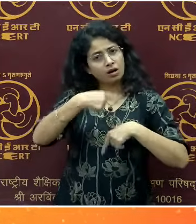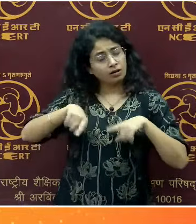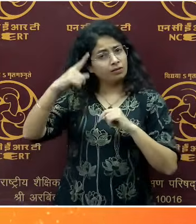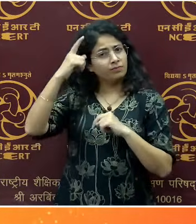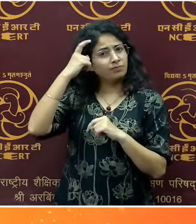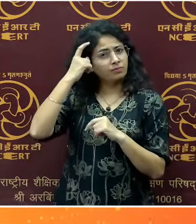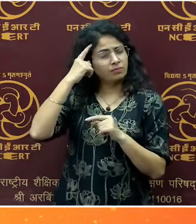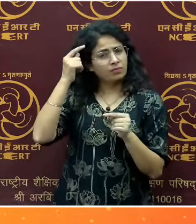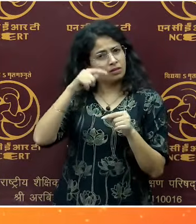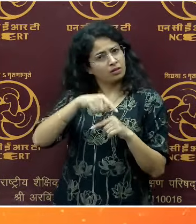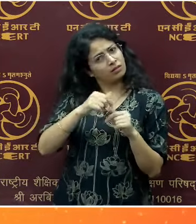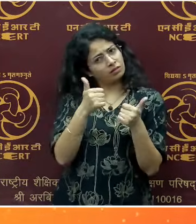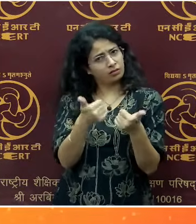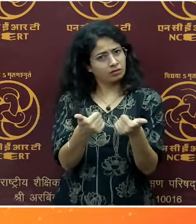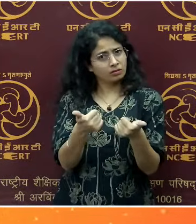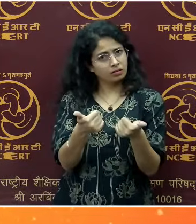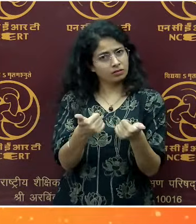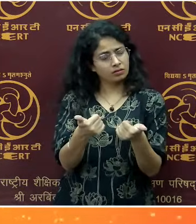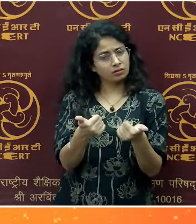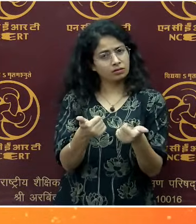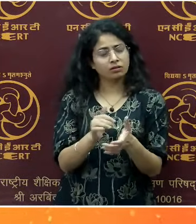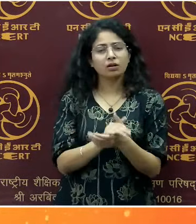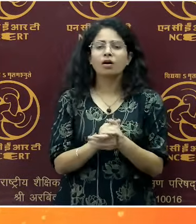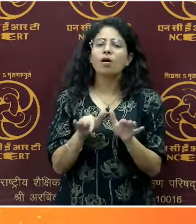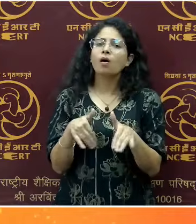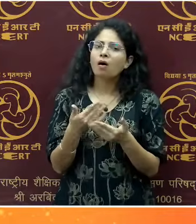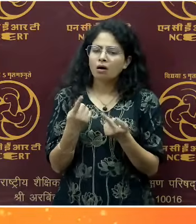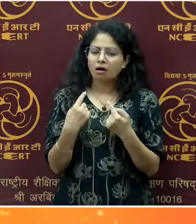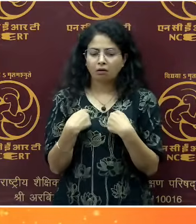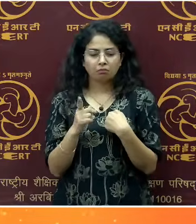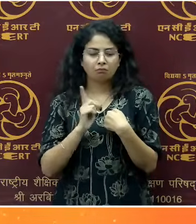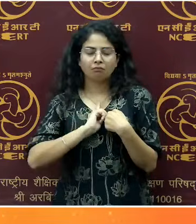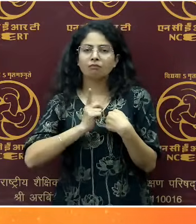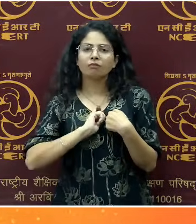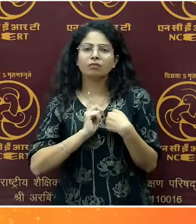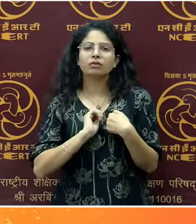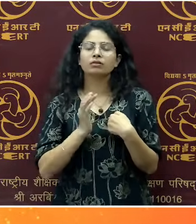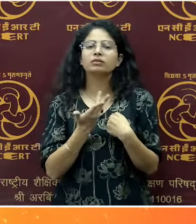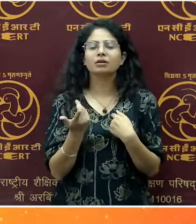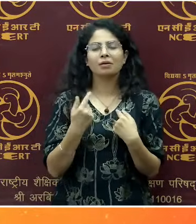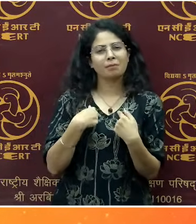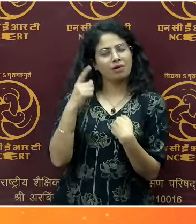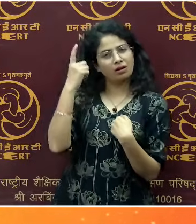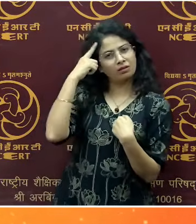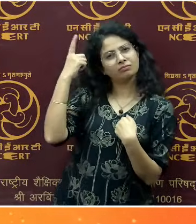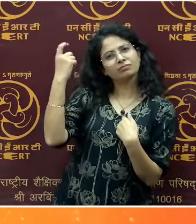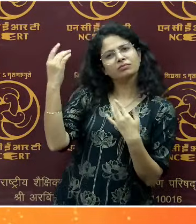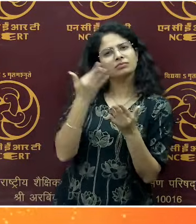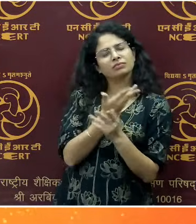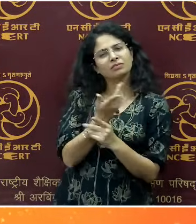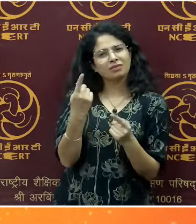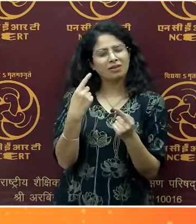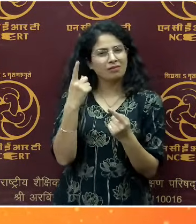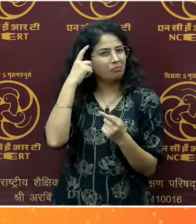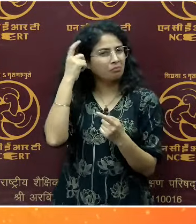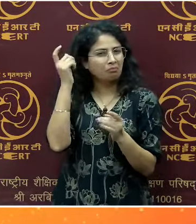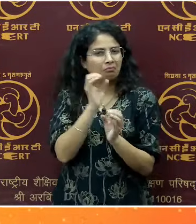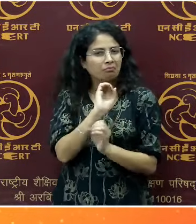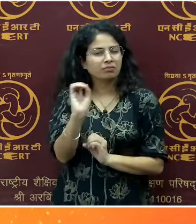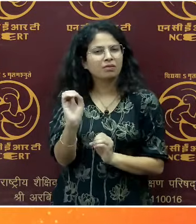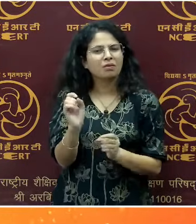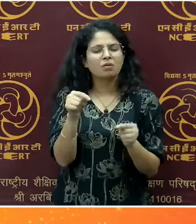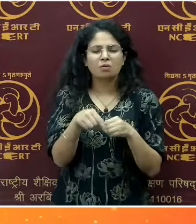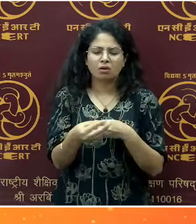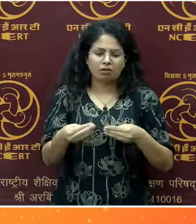this was thoughtful of the animals, or they were being selfish? I think they didn't give much thought to it. They were